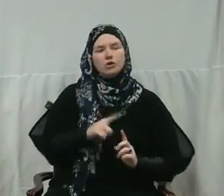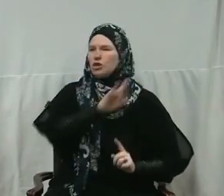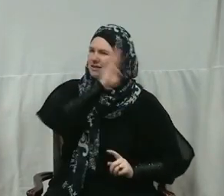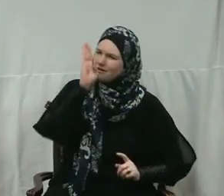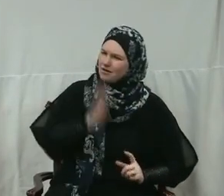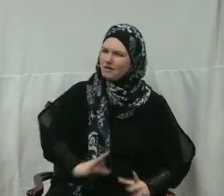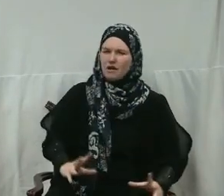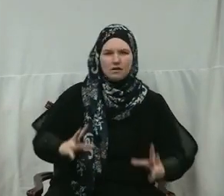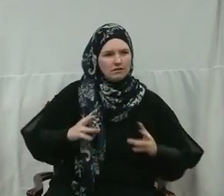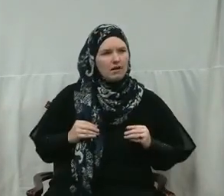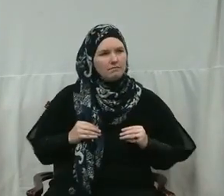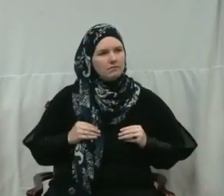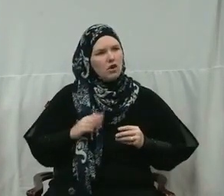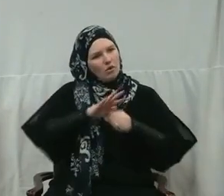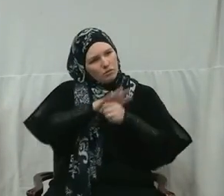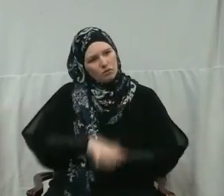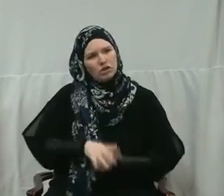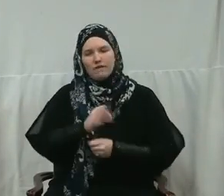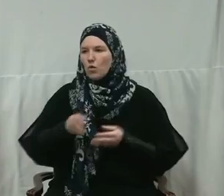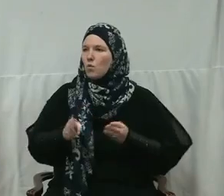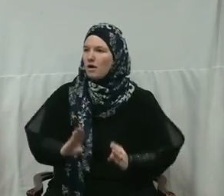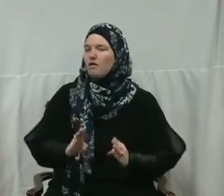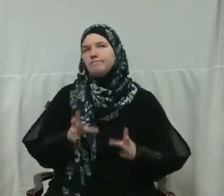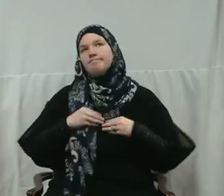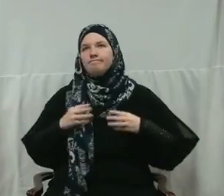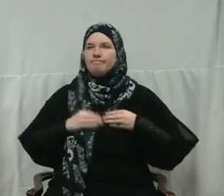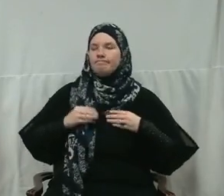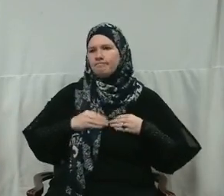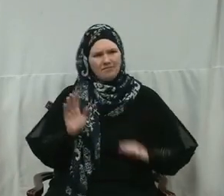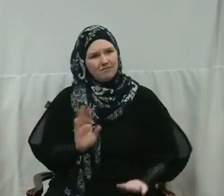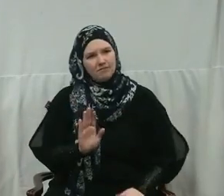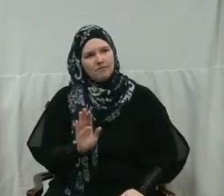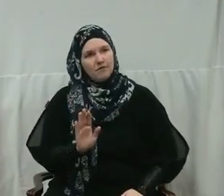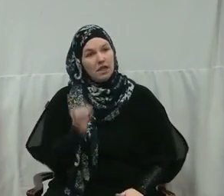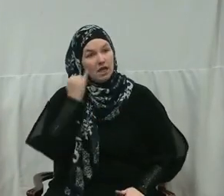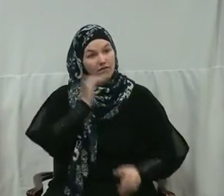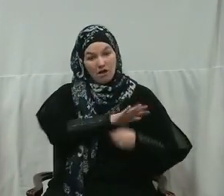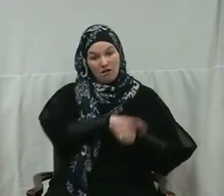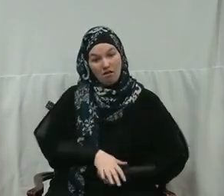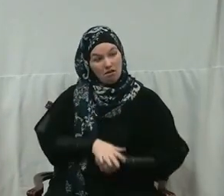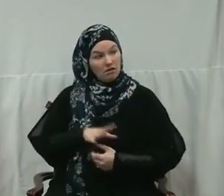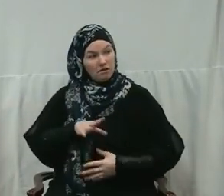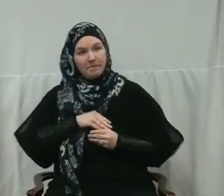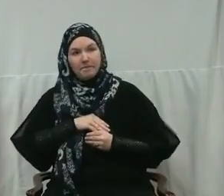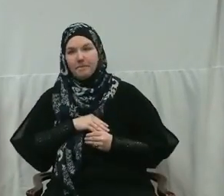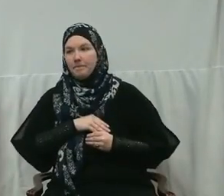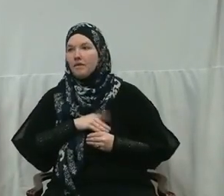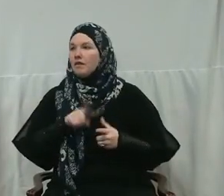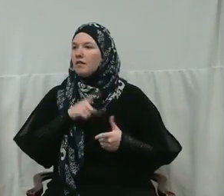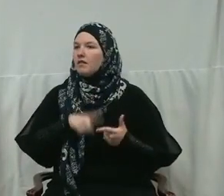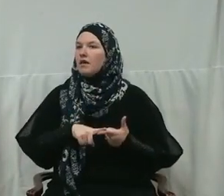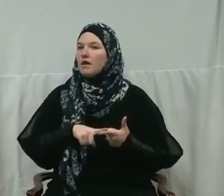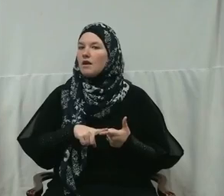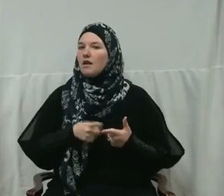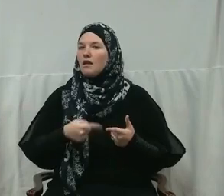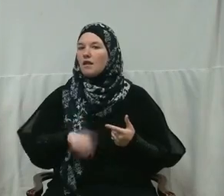accept oppression as a way of life, because once they do, it turns that they